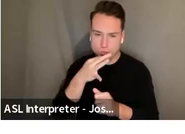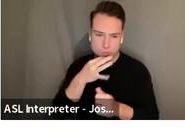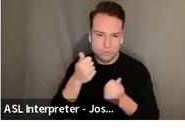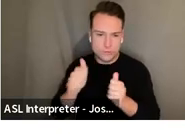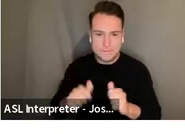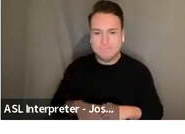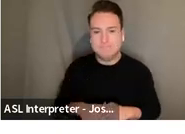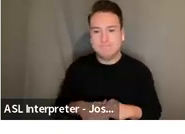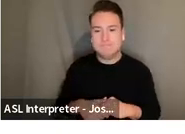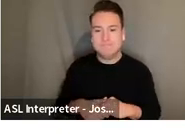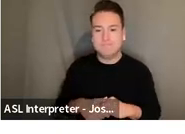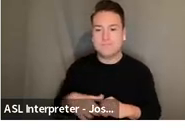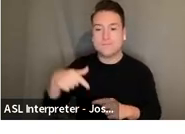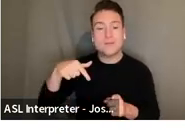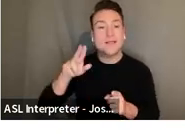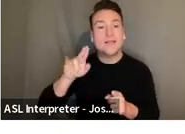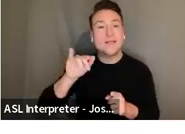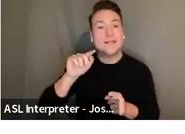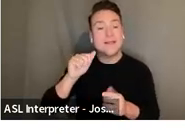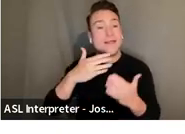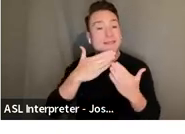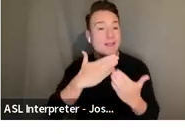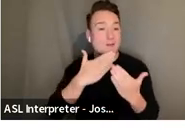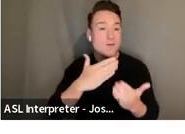Thank you, Leilani.